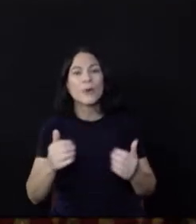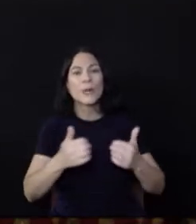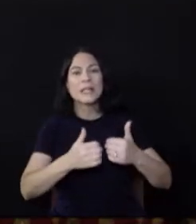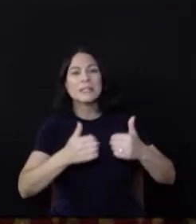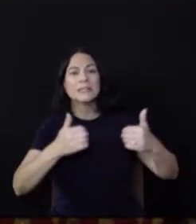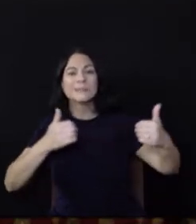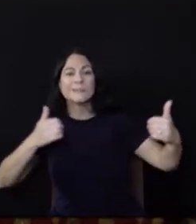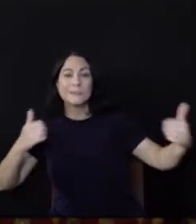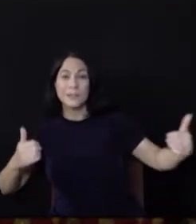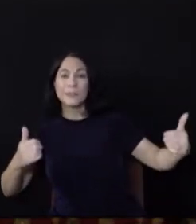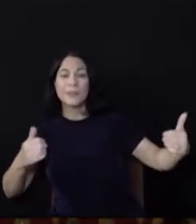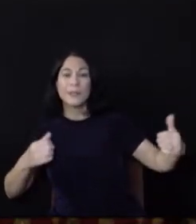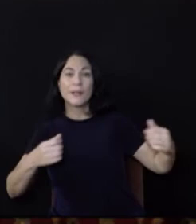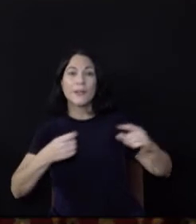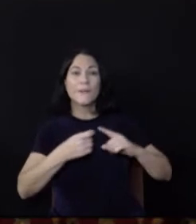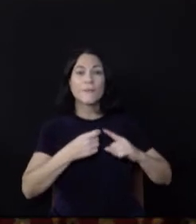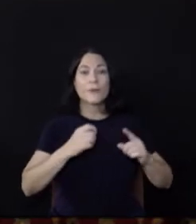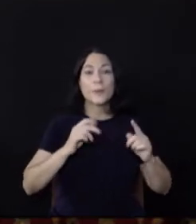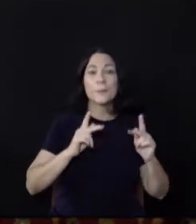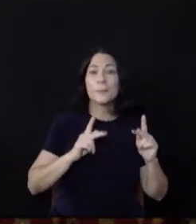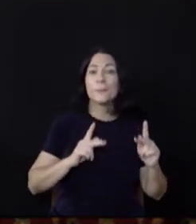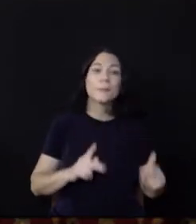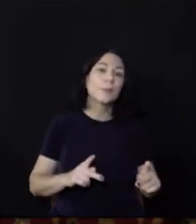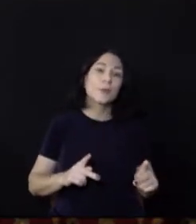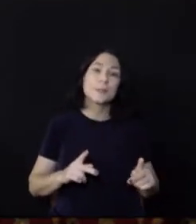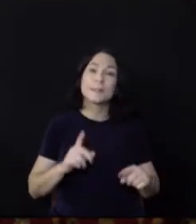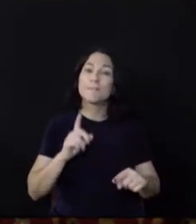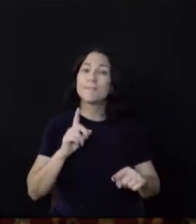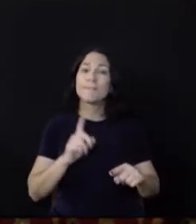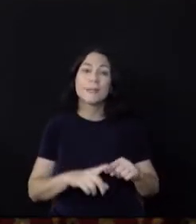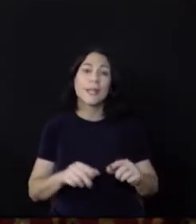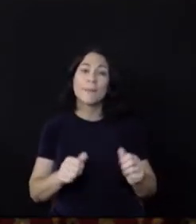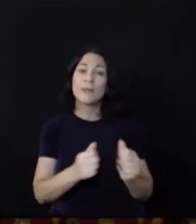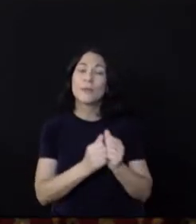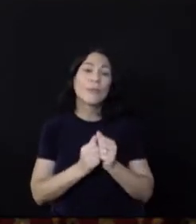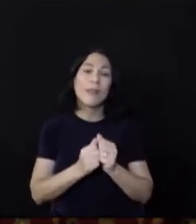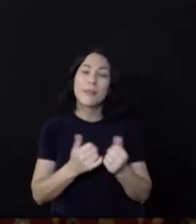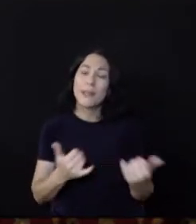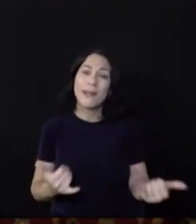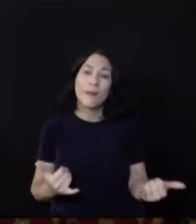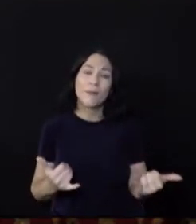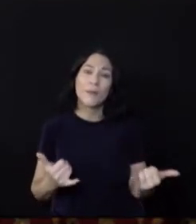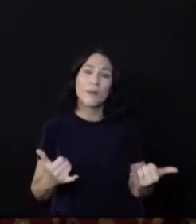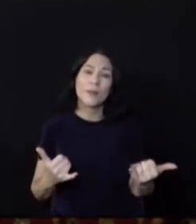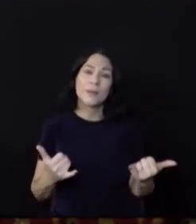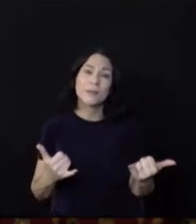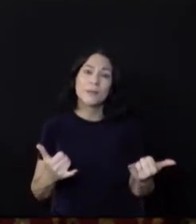someone right now, if you're missing someone who you can't be with right now,